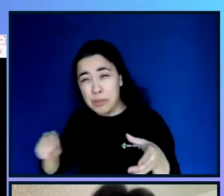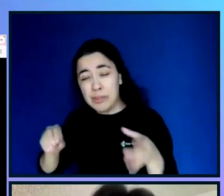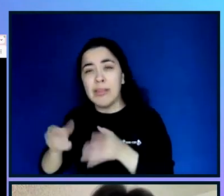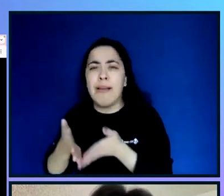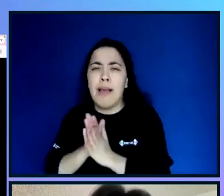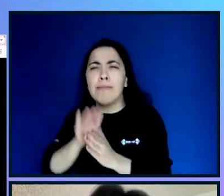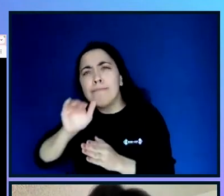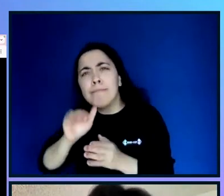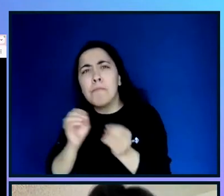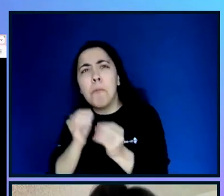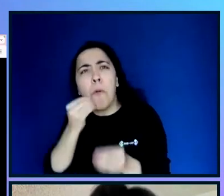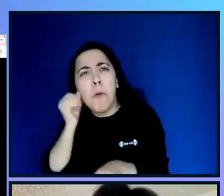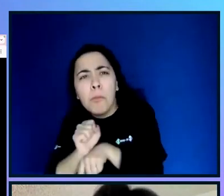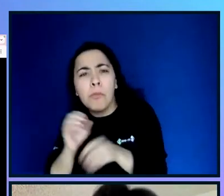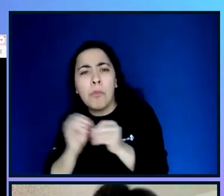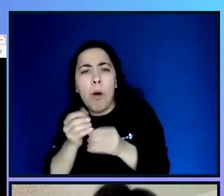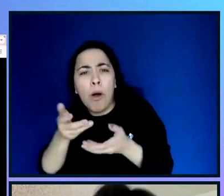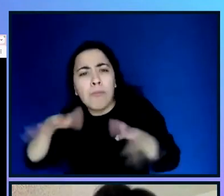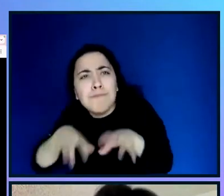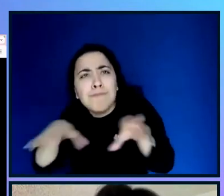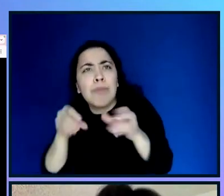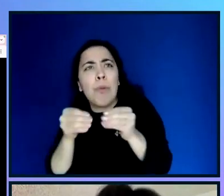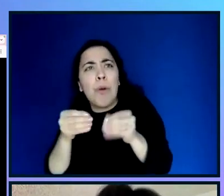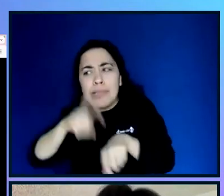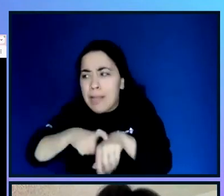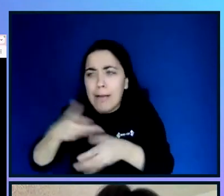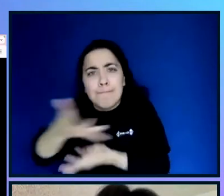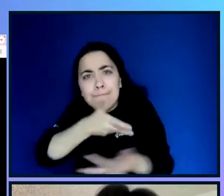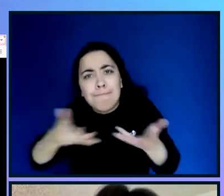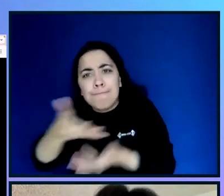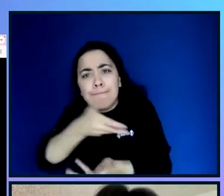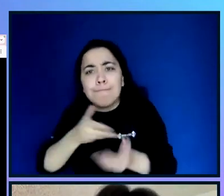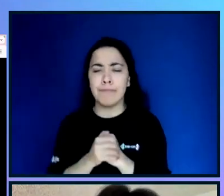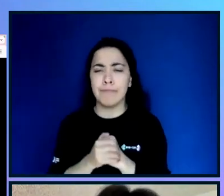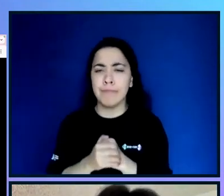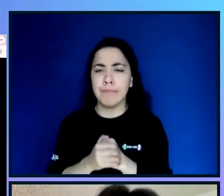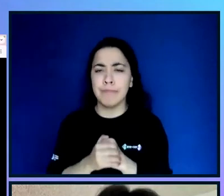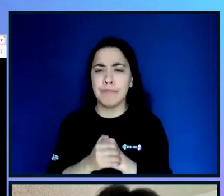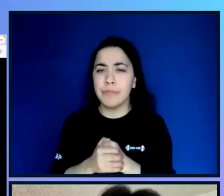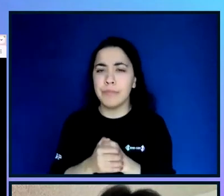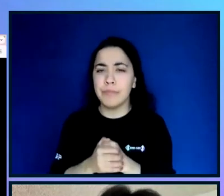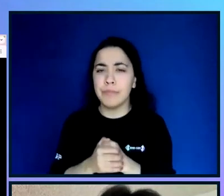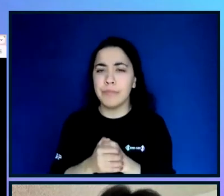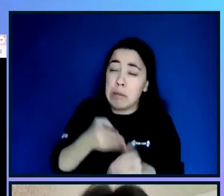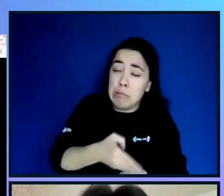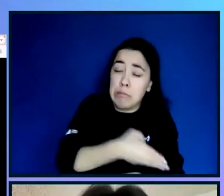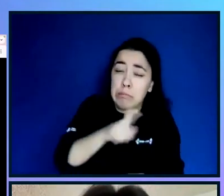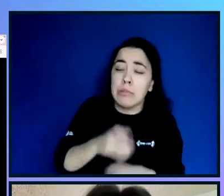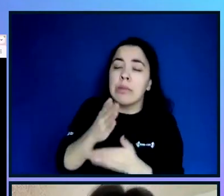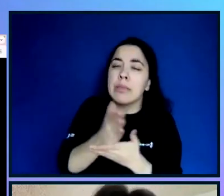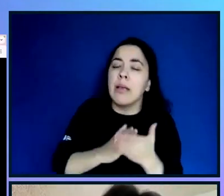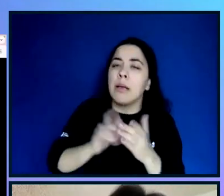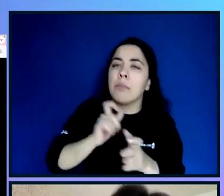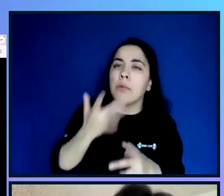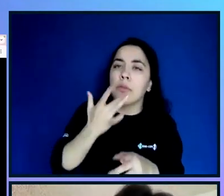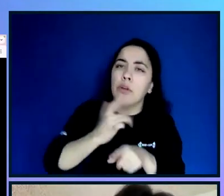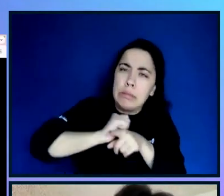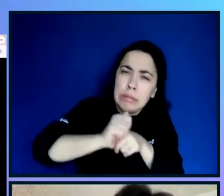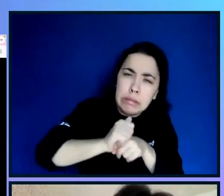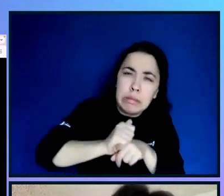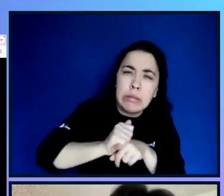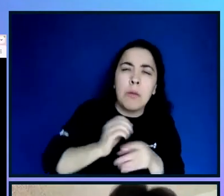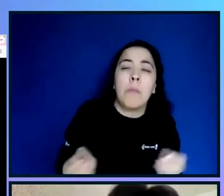together. On the improvement side, many surveys mentioned that they'd rather spend more time working on exercises than